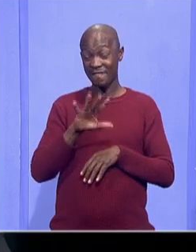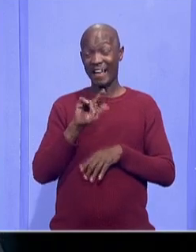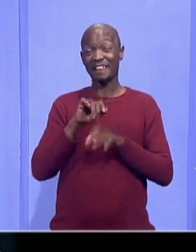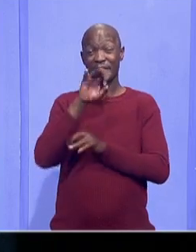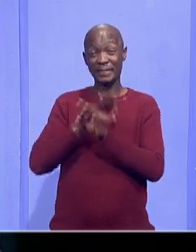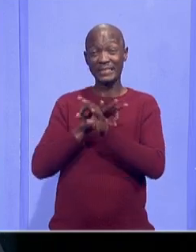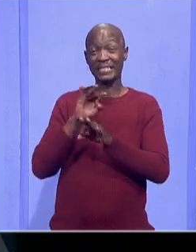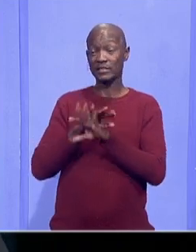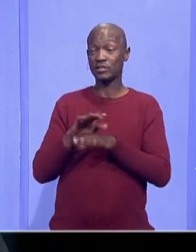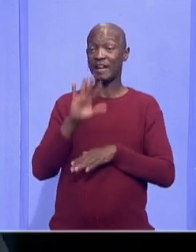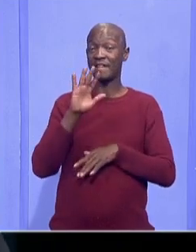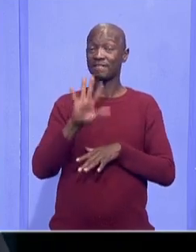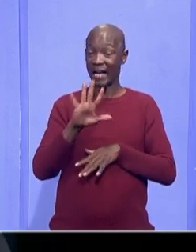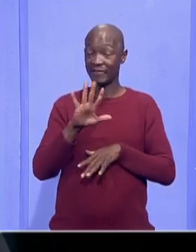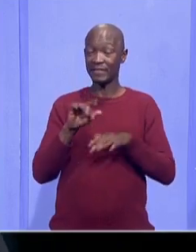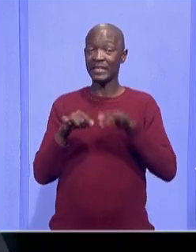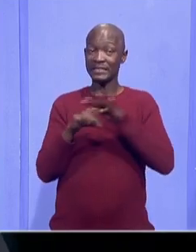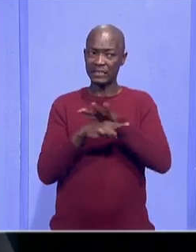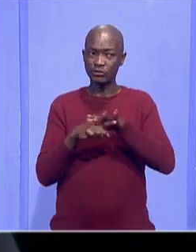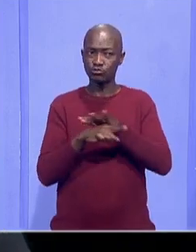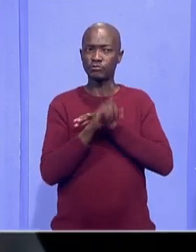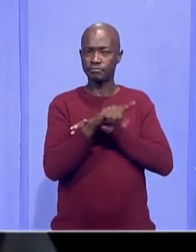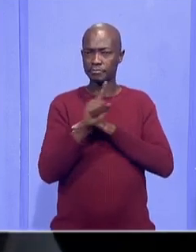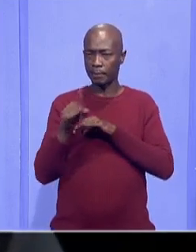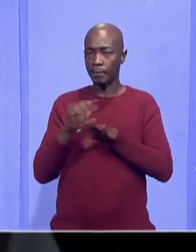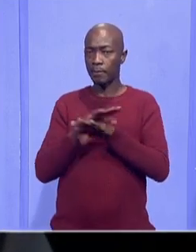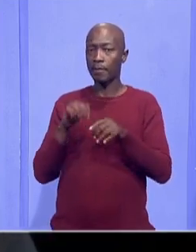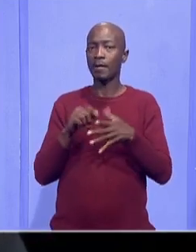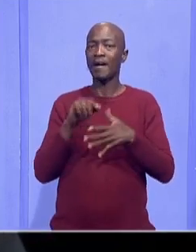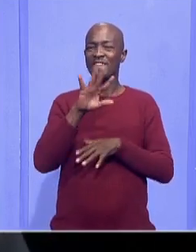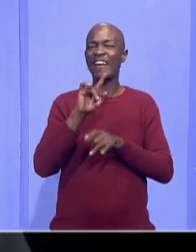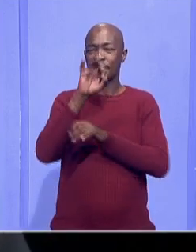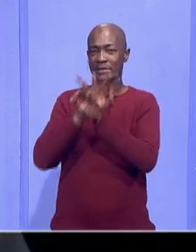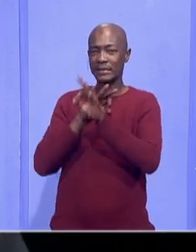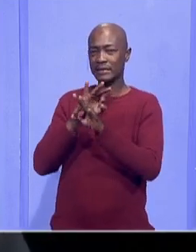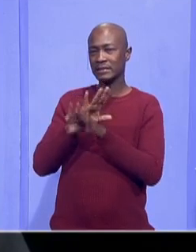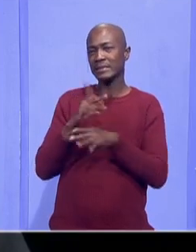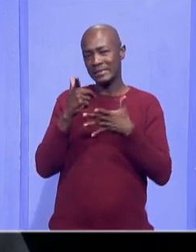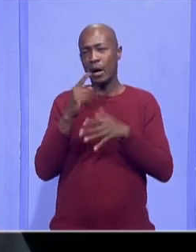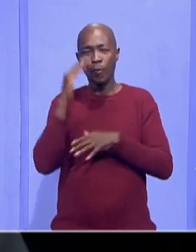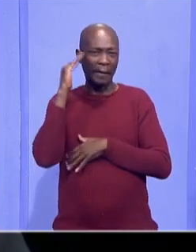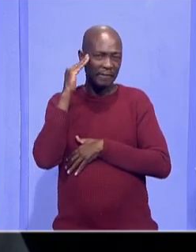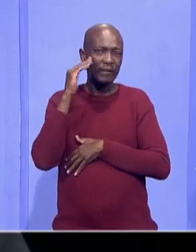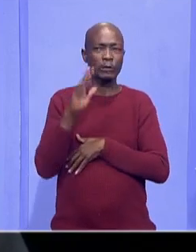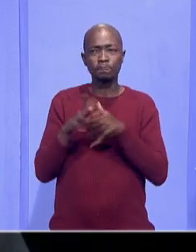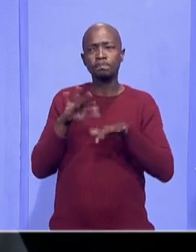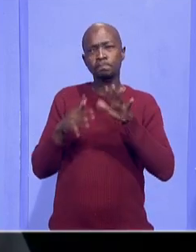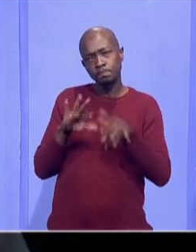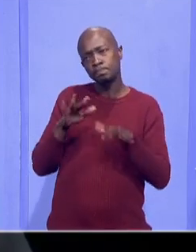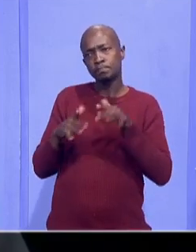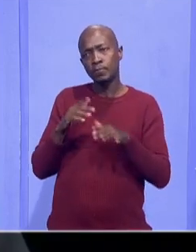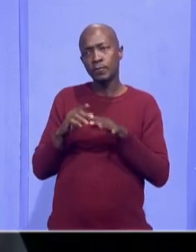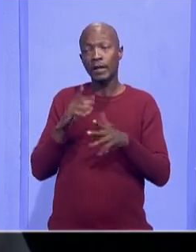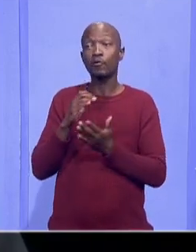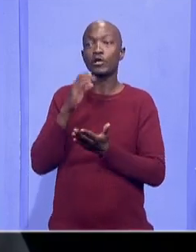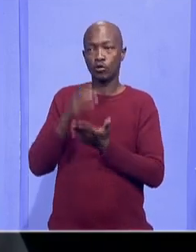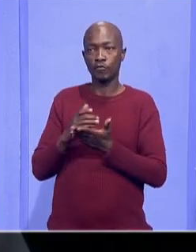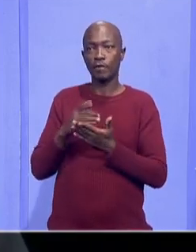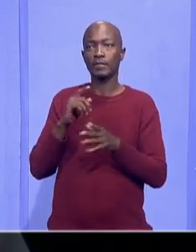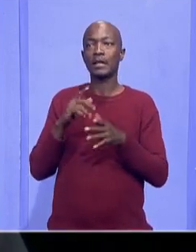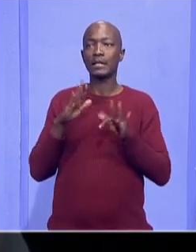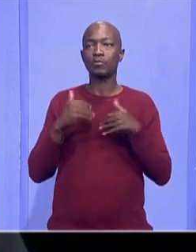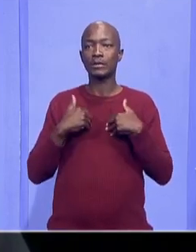voting districts, we have a sense that, those votes from those districts have been confirmed, and then our model will